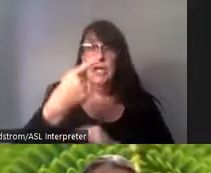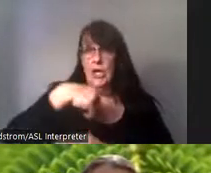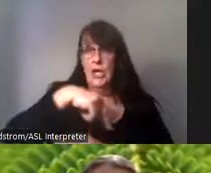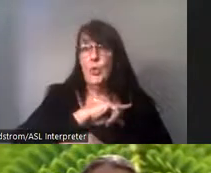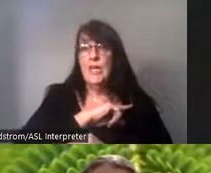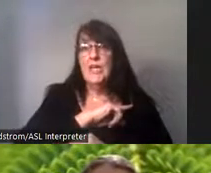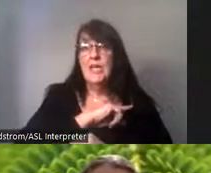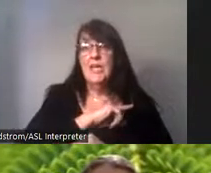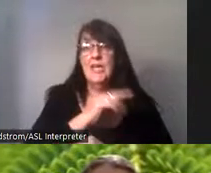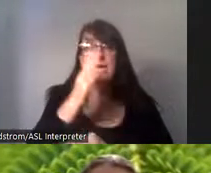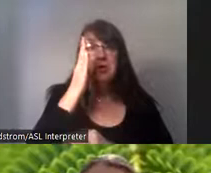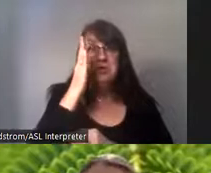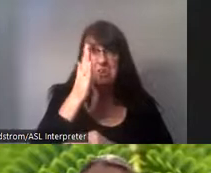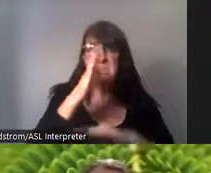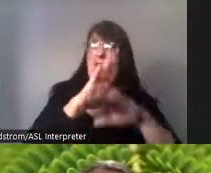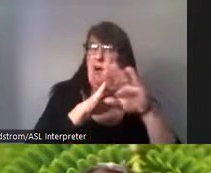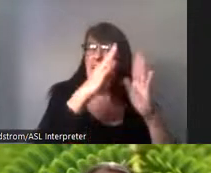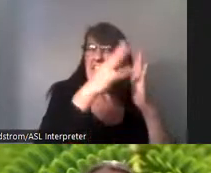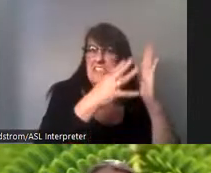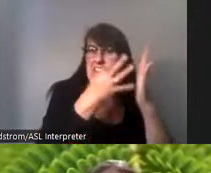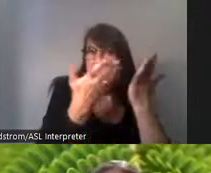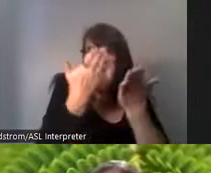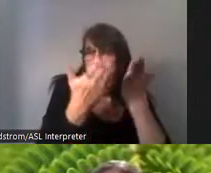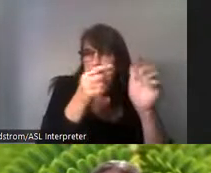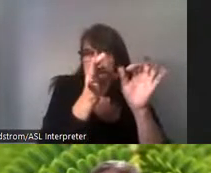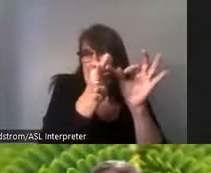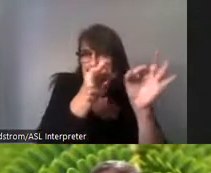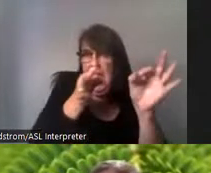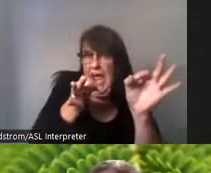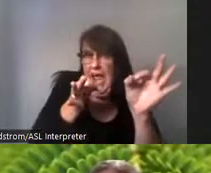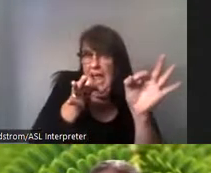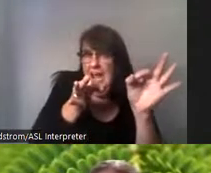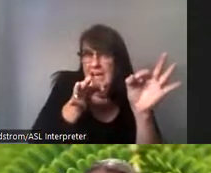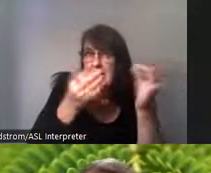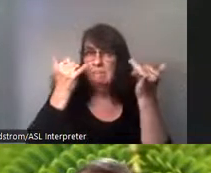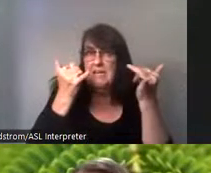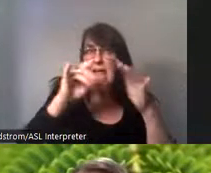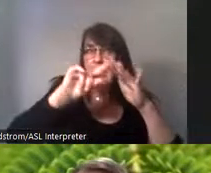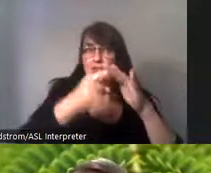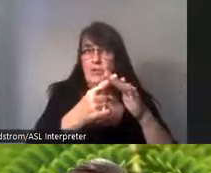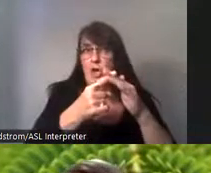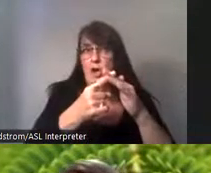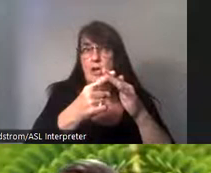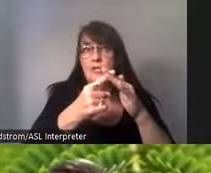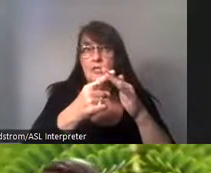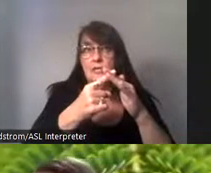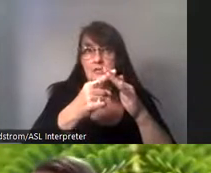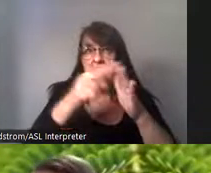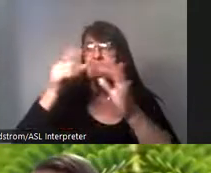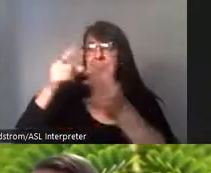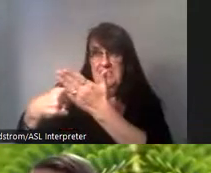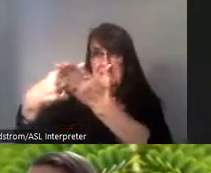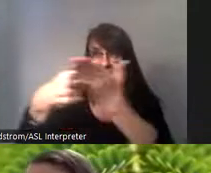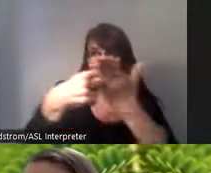are kind of on schedule, maybe a few minutes behind, but we'll turn now just to diving into the discussions with our